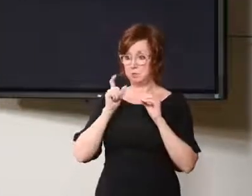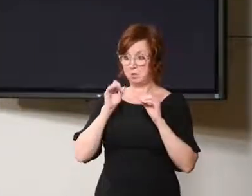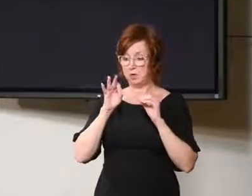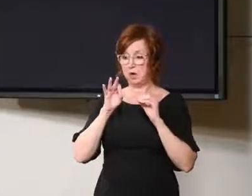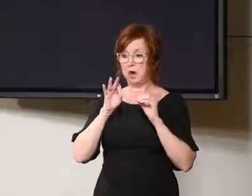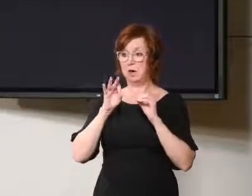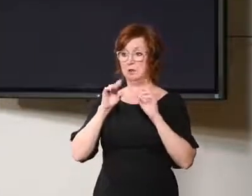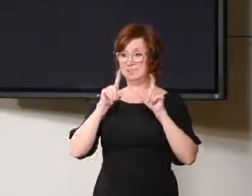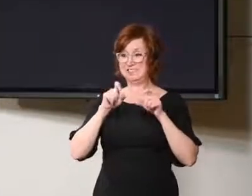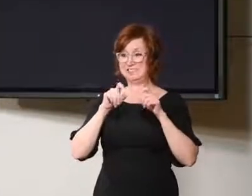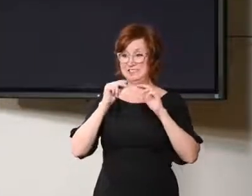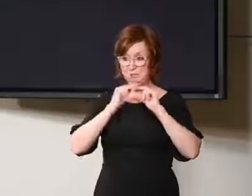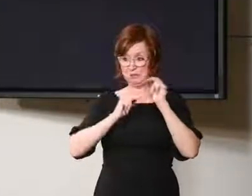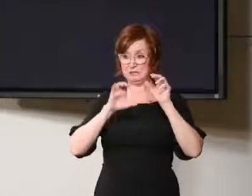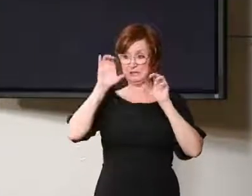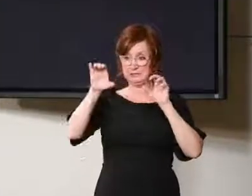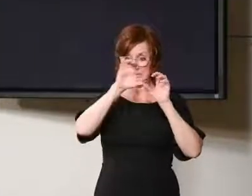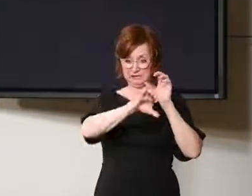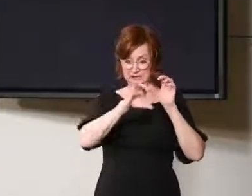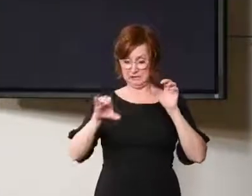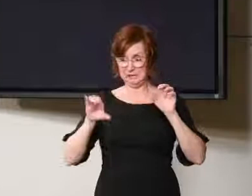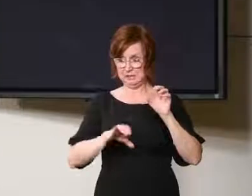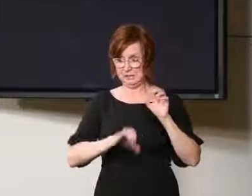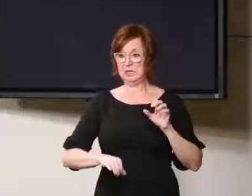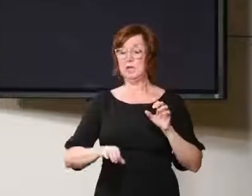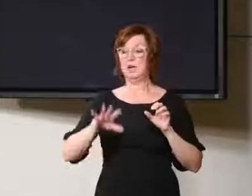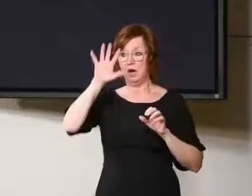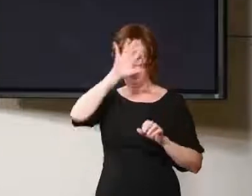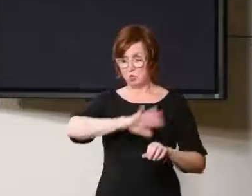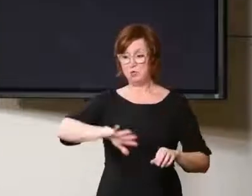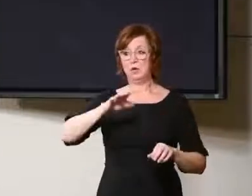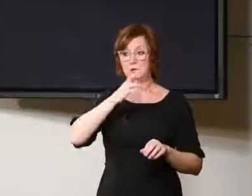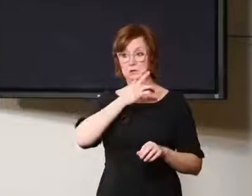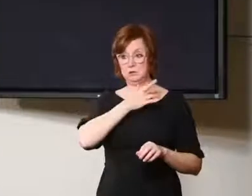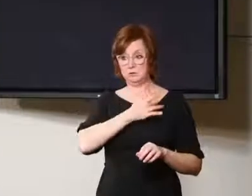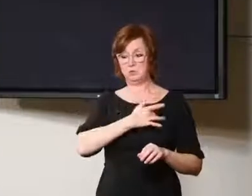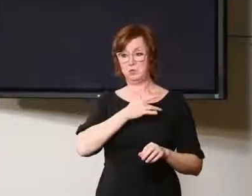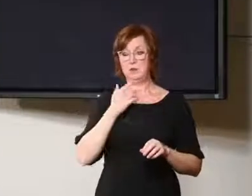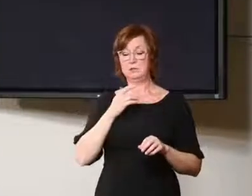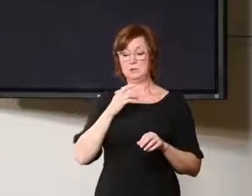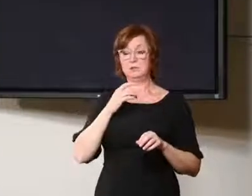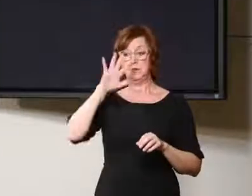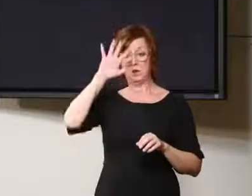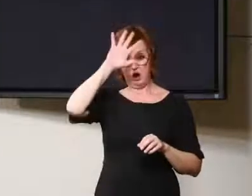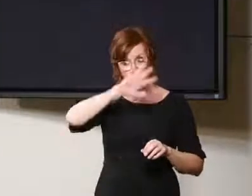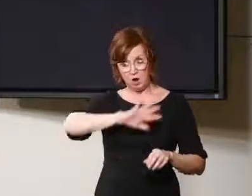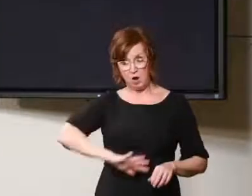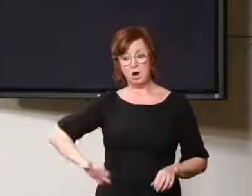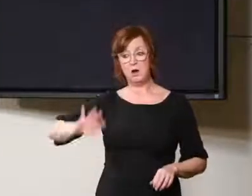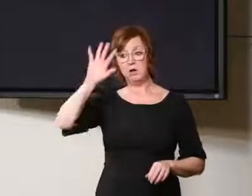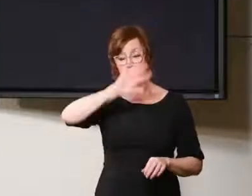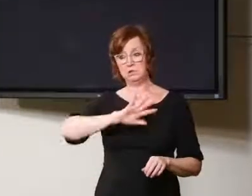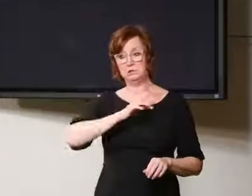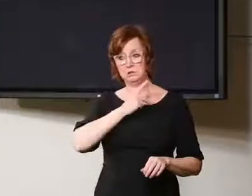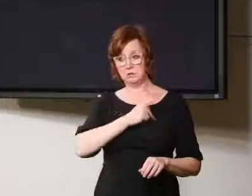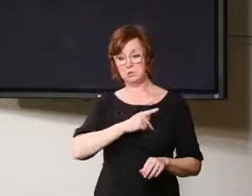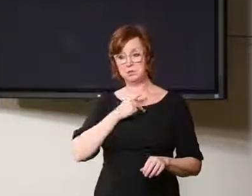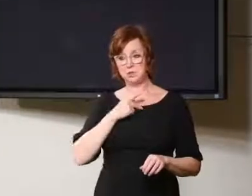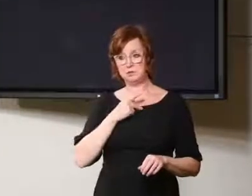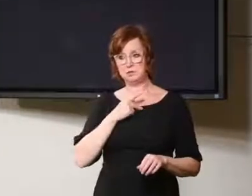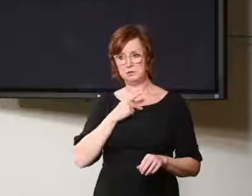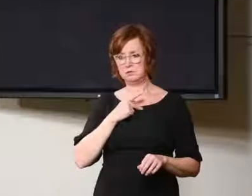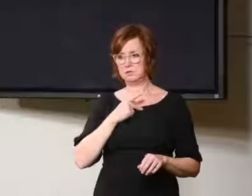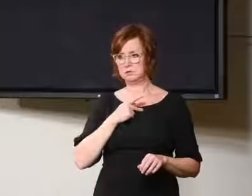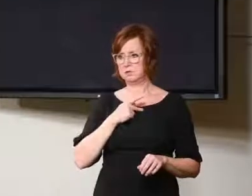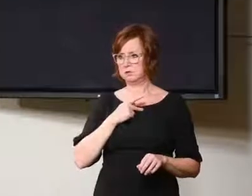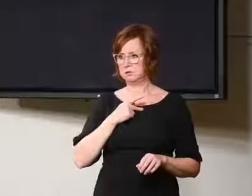up significantly throughout the province, both in northern communities and throughout the province. There seems to be a lower